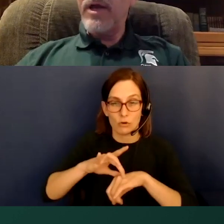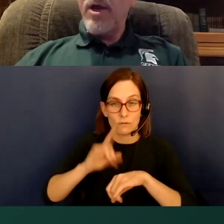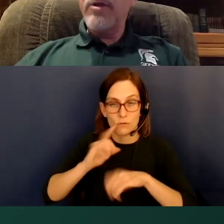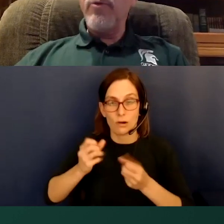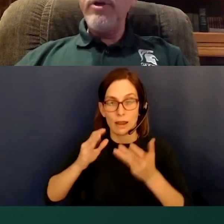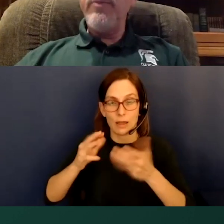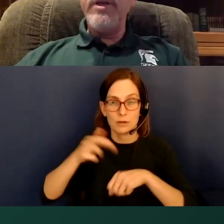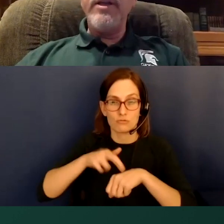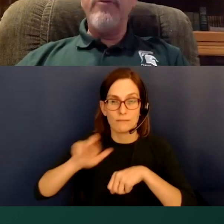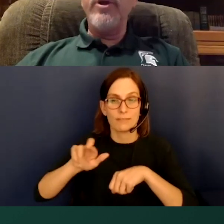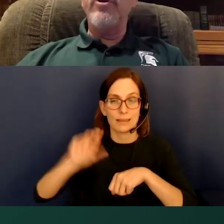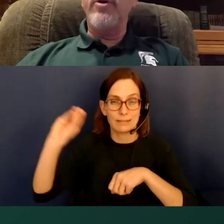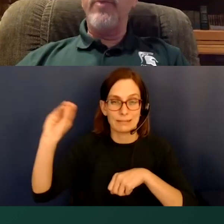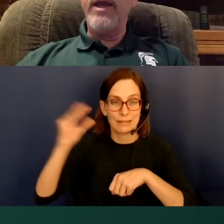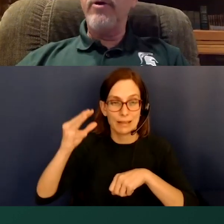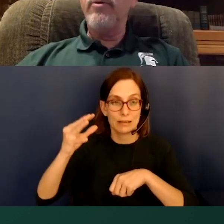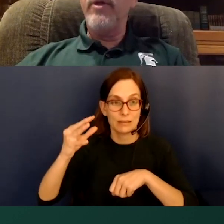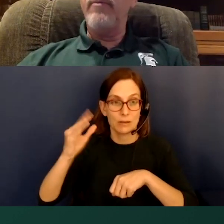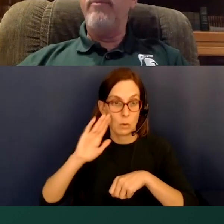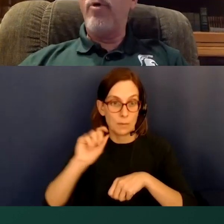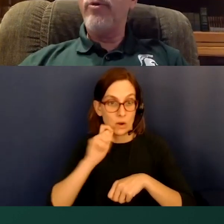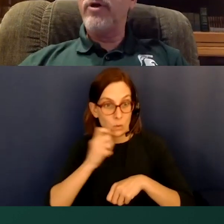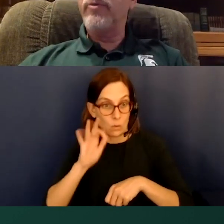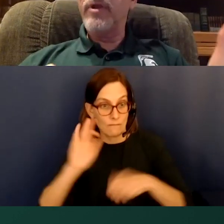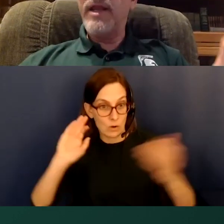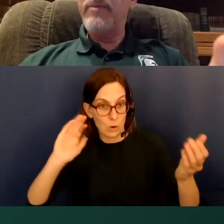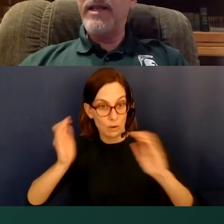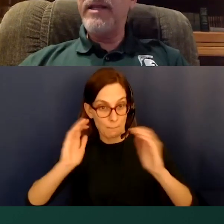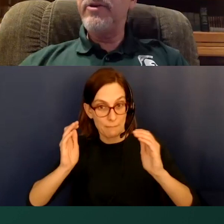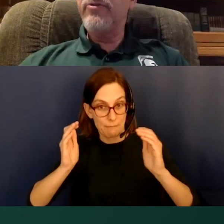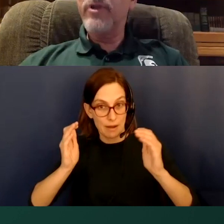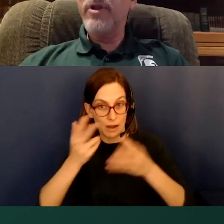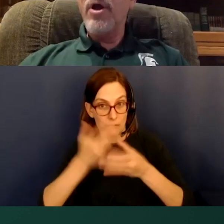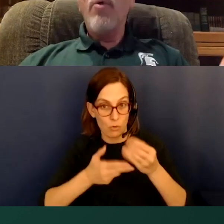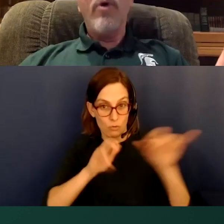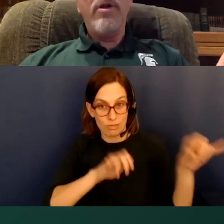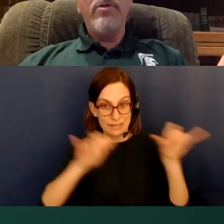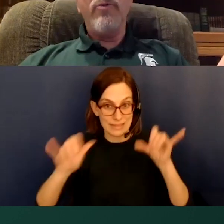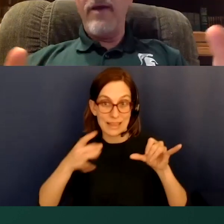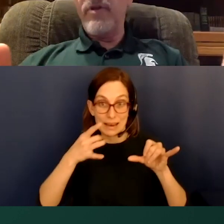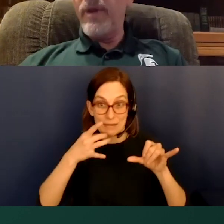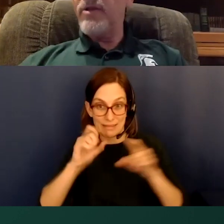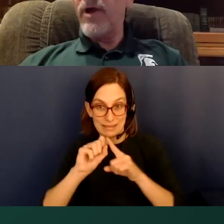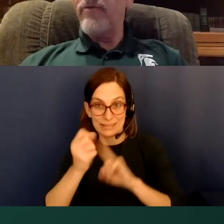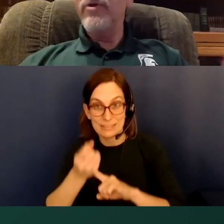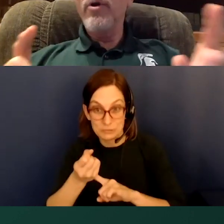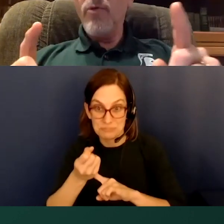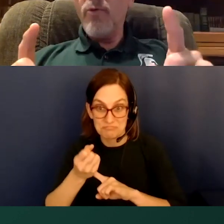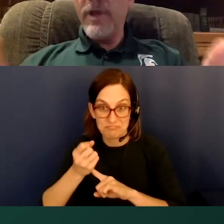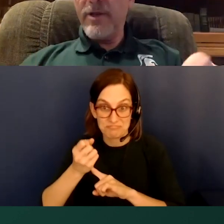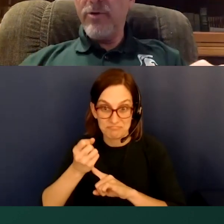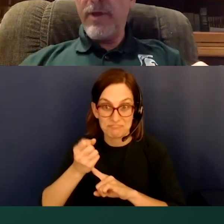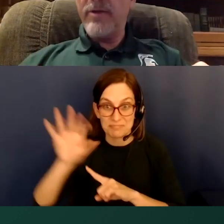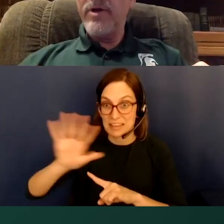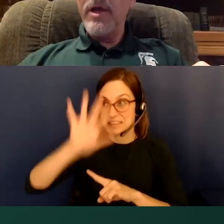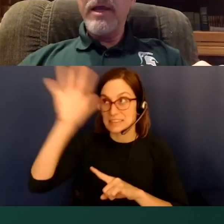sunlight. So wouldn't it be neat if we could compare them both under the same lighting conditions? Well, we have spacecraft.